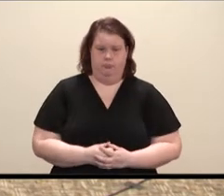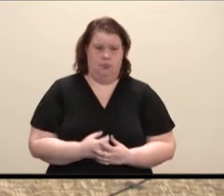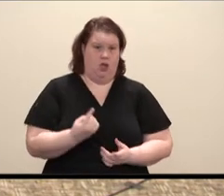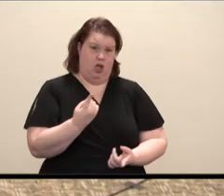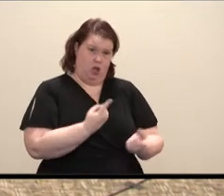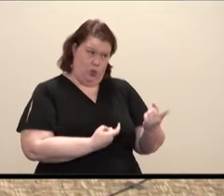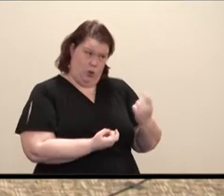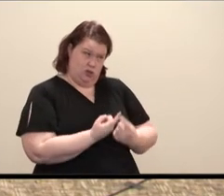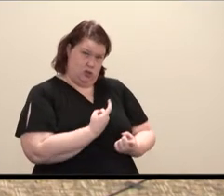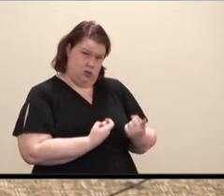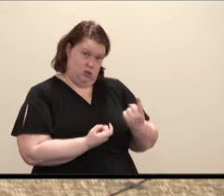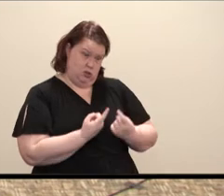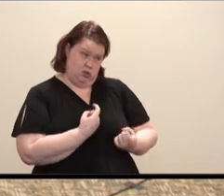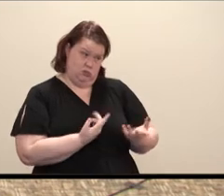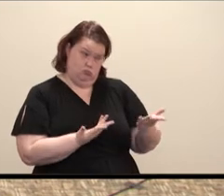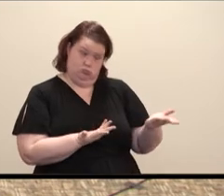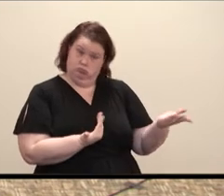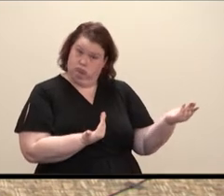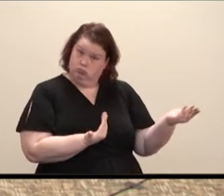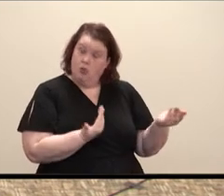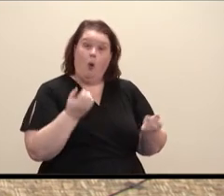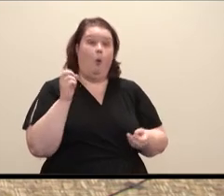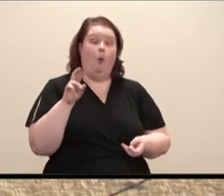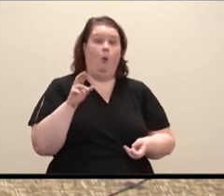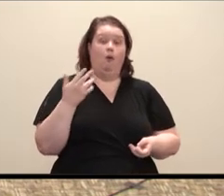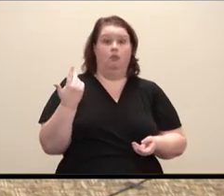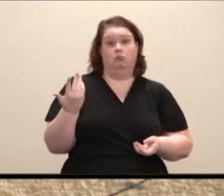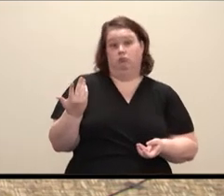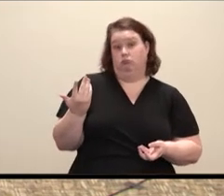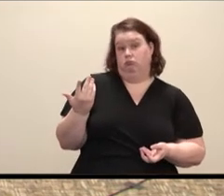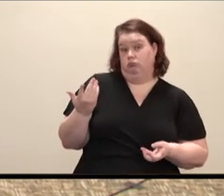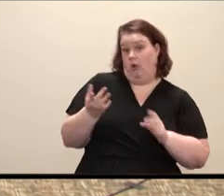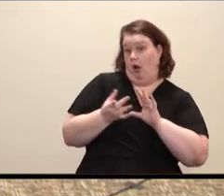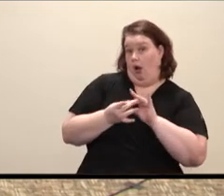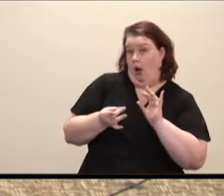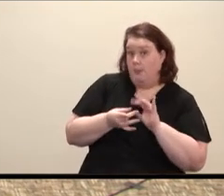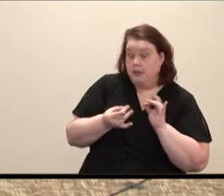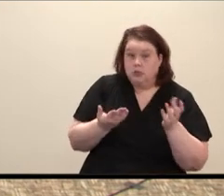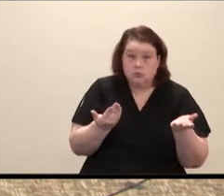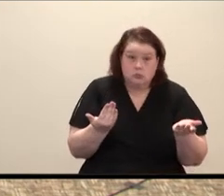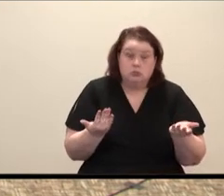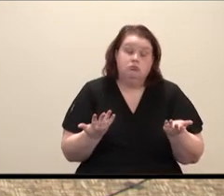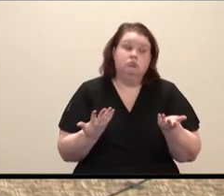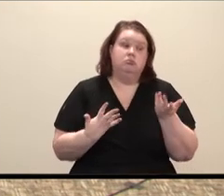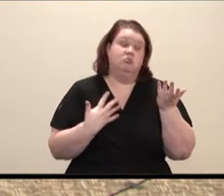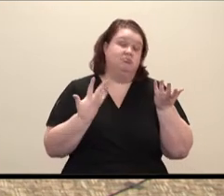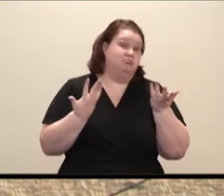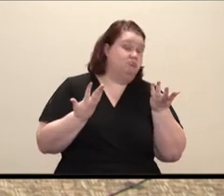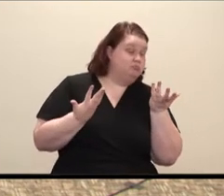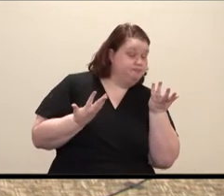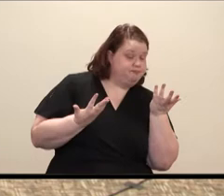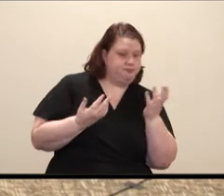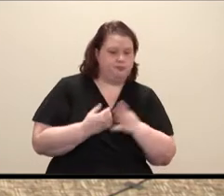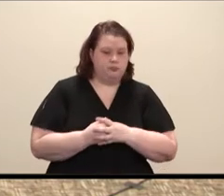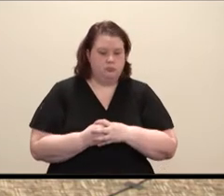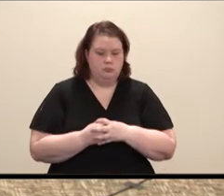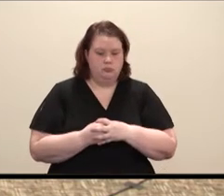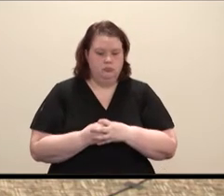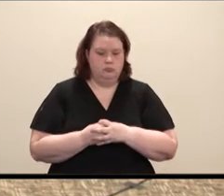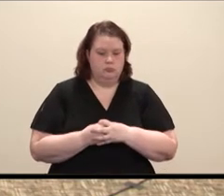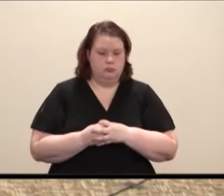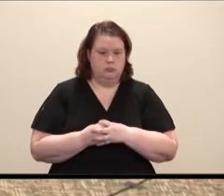Any questions that you guys have for me, or any comments that you may have in terms of,